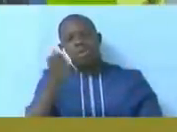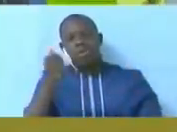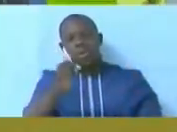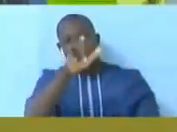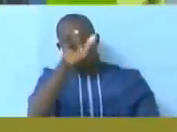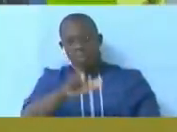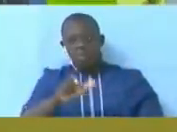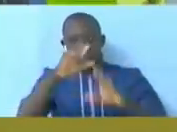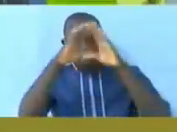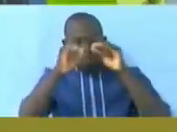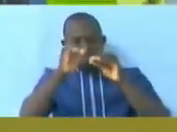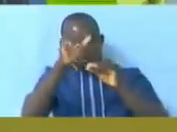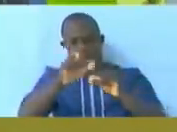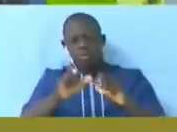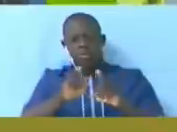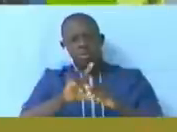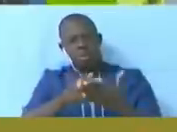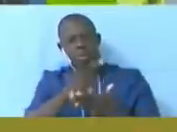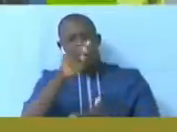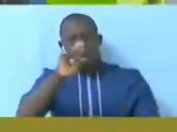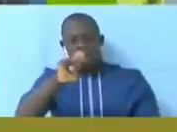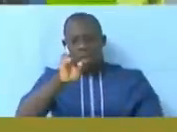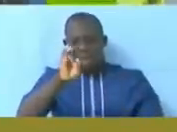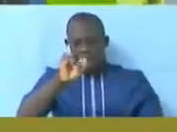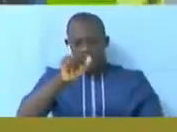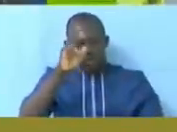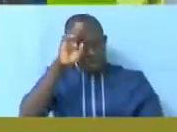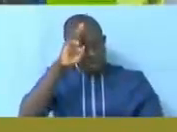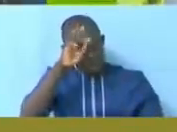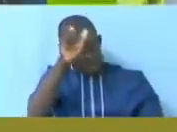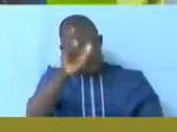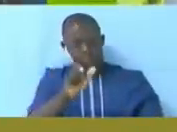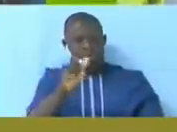officers, NI officers involved, one of the suspects,